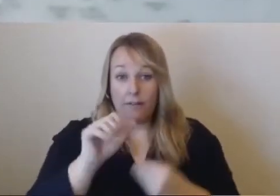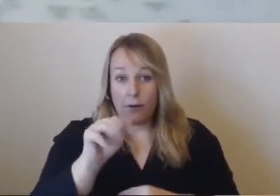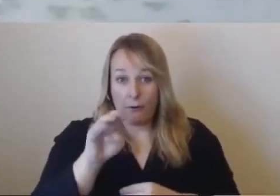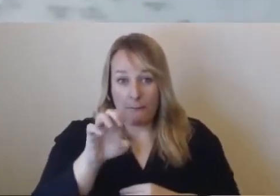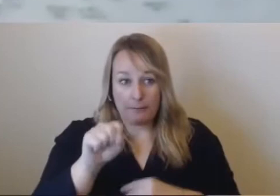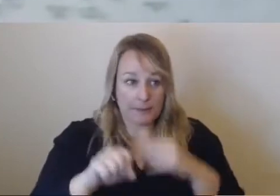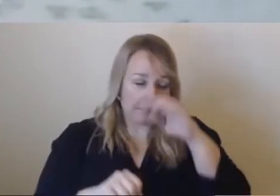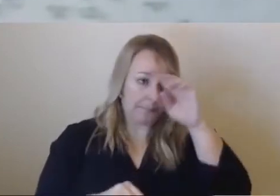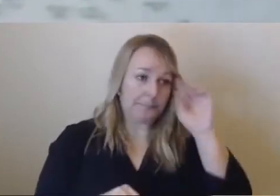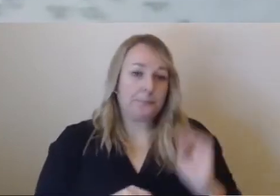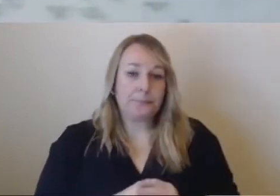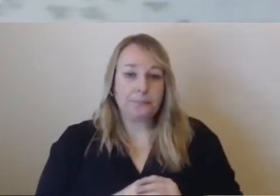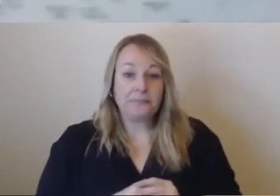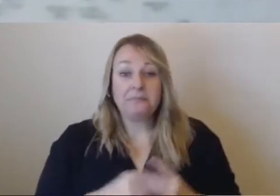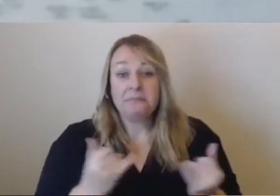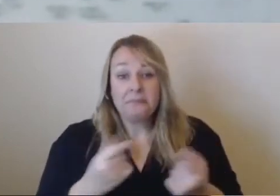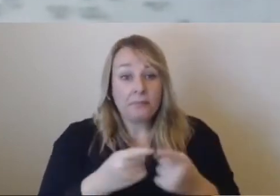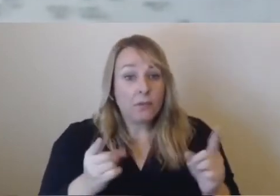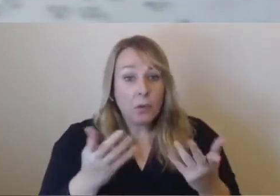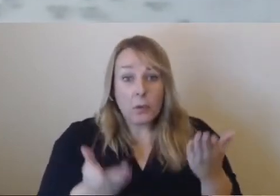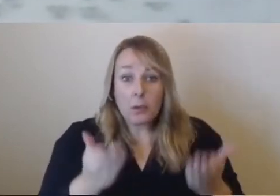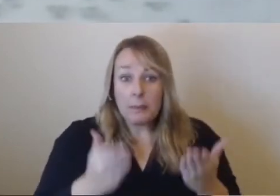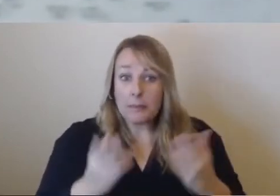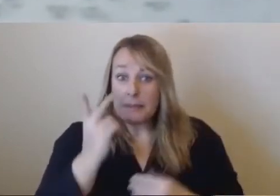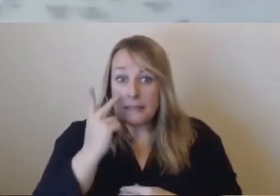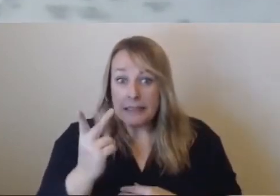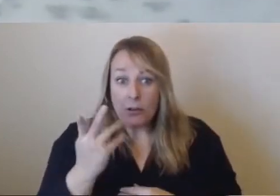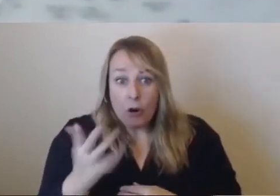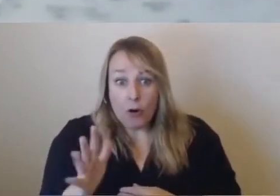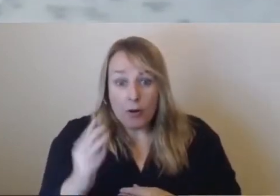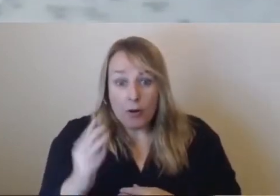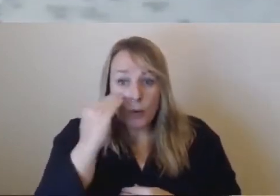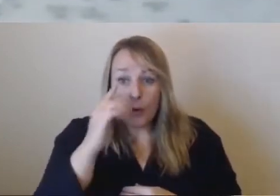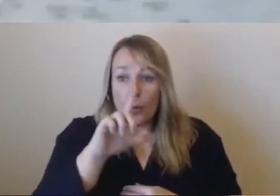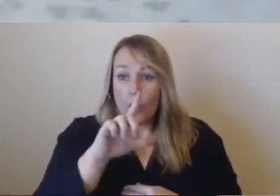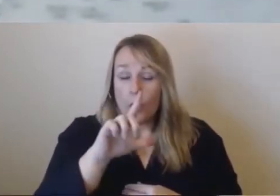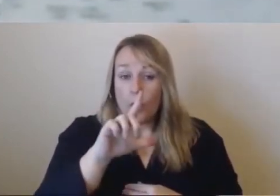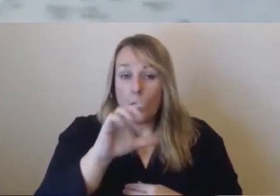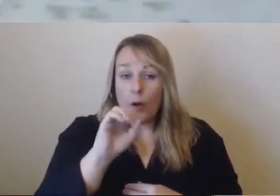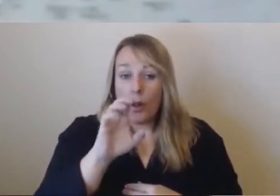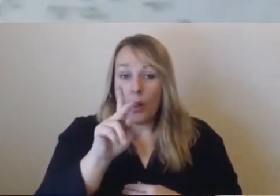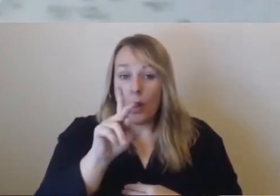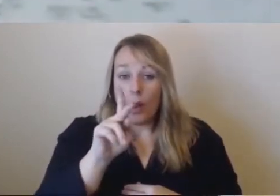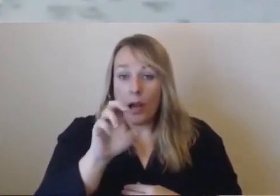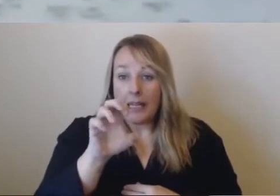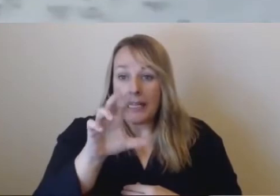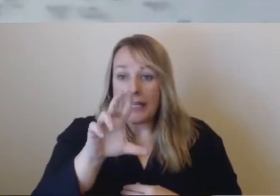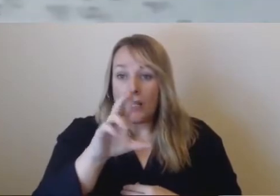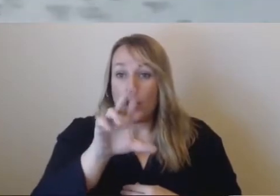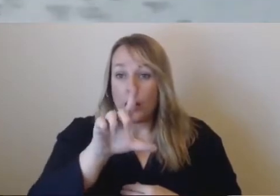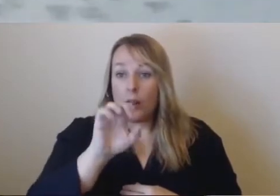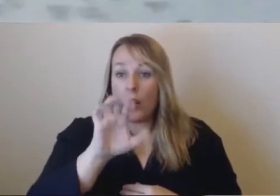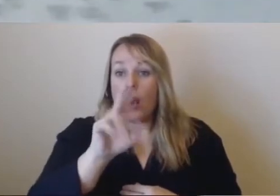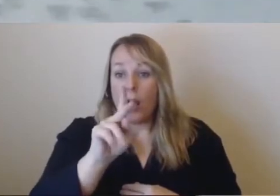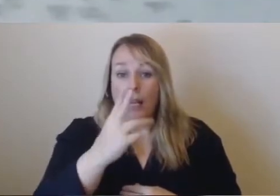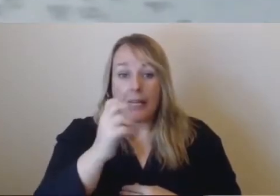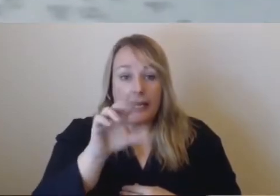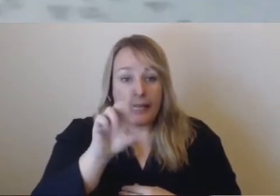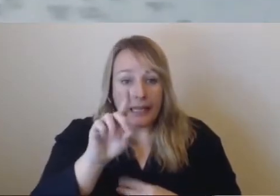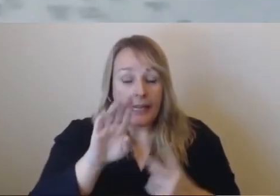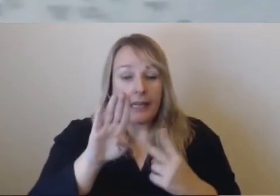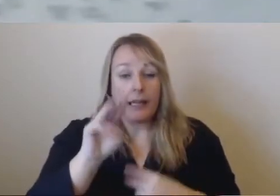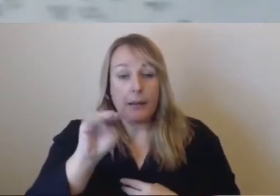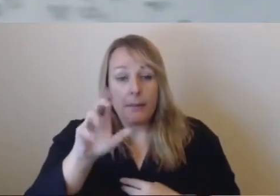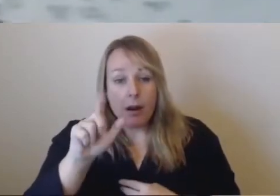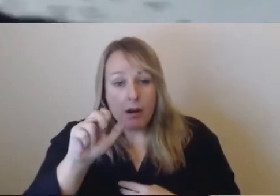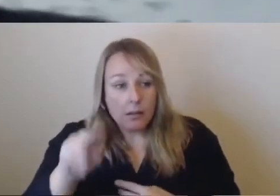Now, you may have heard, I'm sure many of you have heard of Lockheed Martin, BAE Systems, General Dynamics, Raytheon, all of